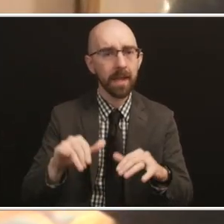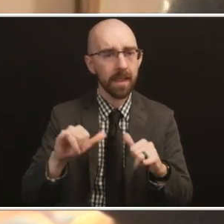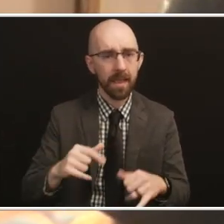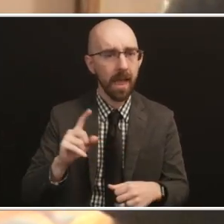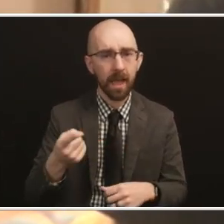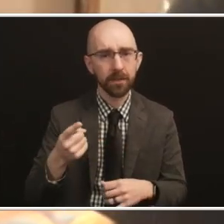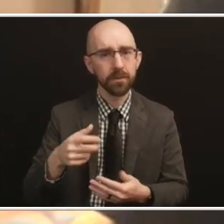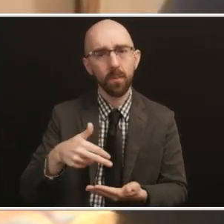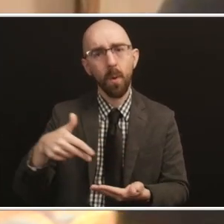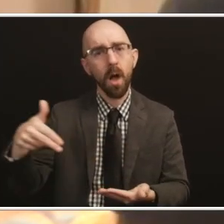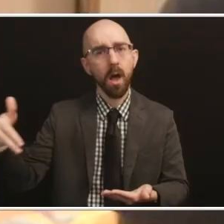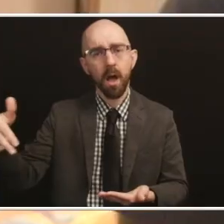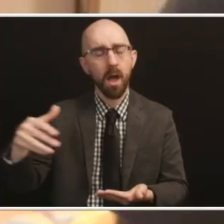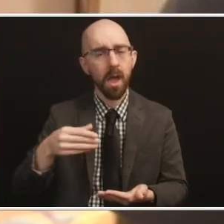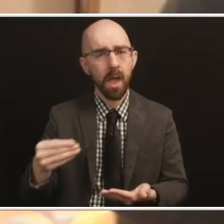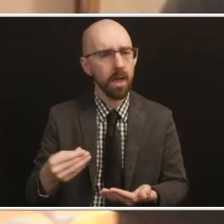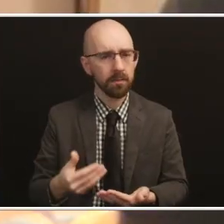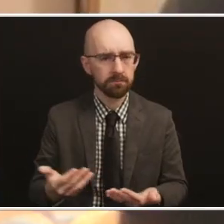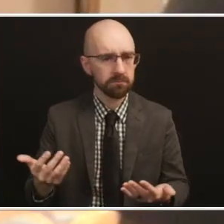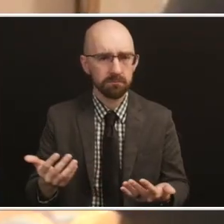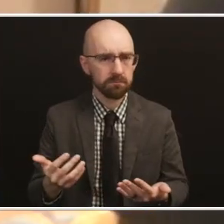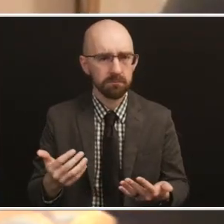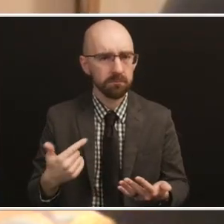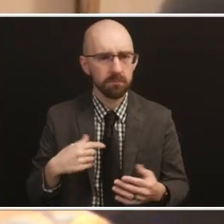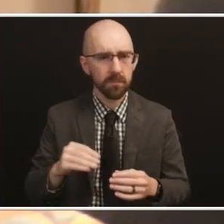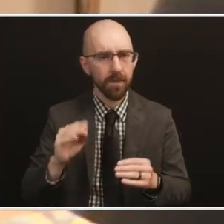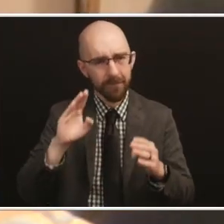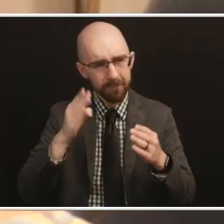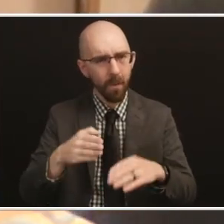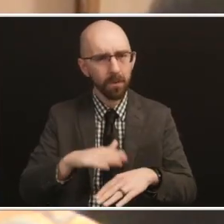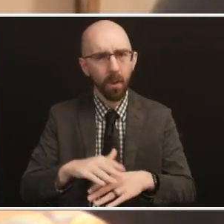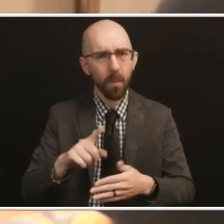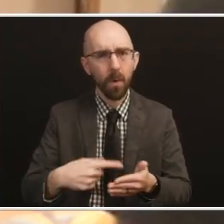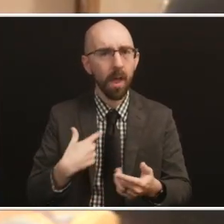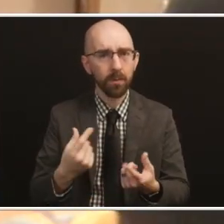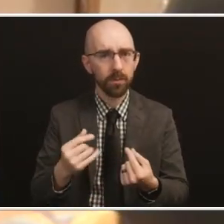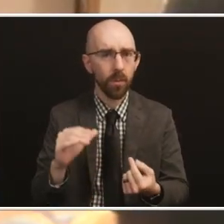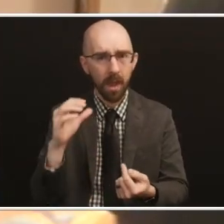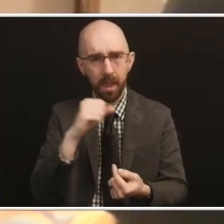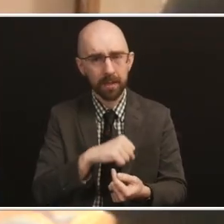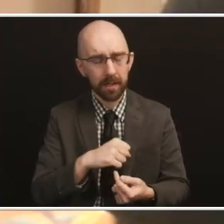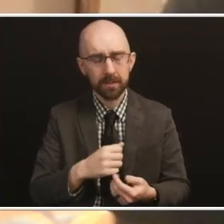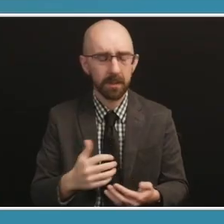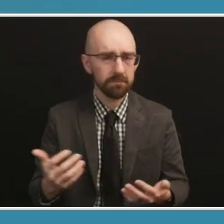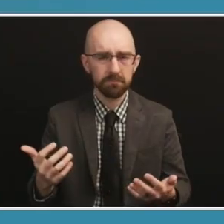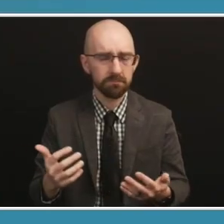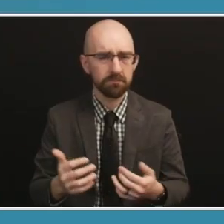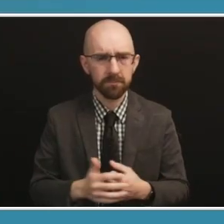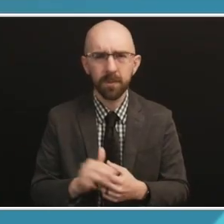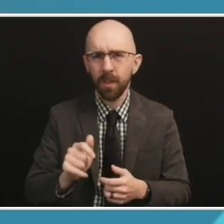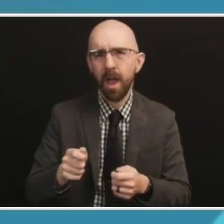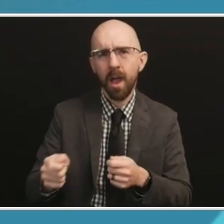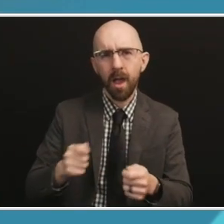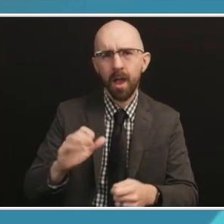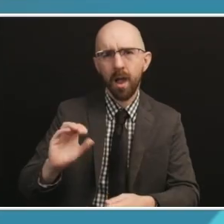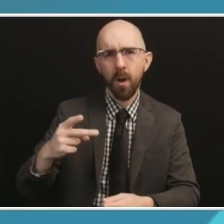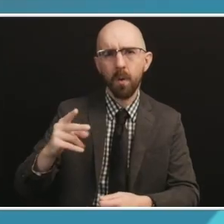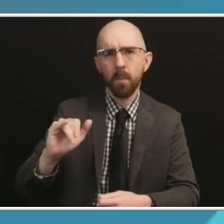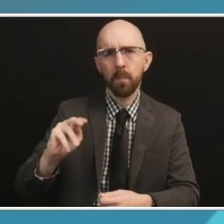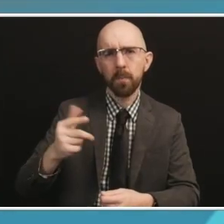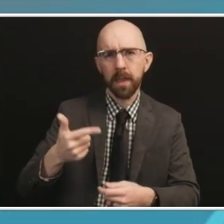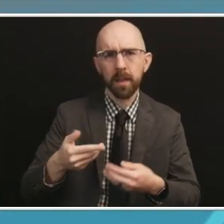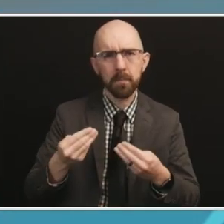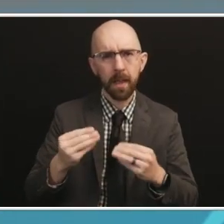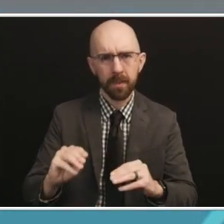walk away and Okay. I quit focusing on what I was doing, I guess. It was like a coping mechanism. Right,